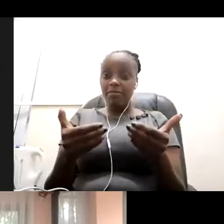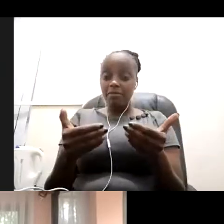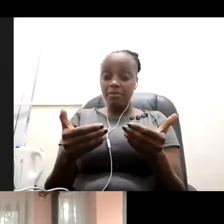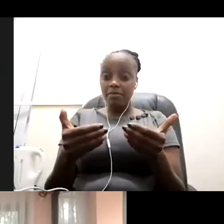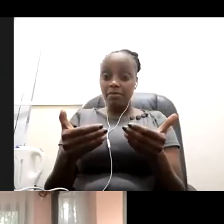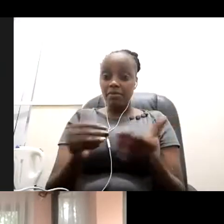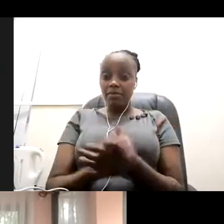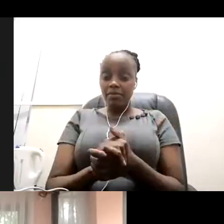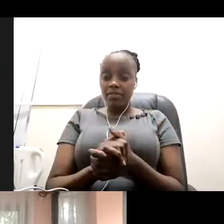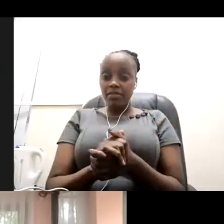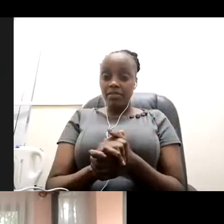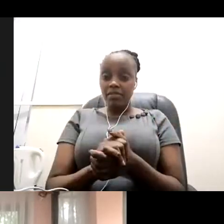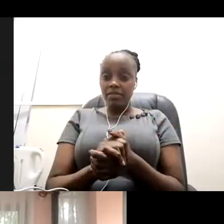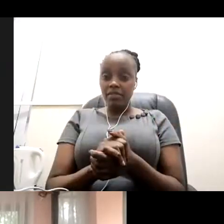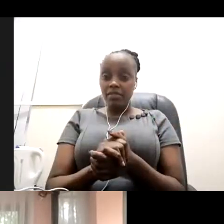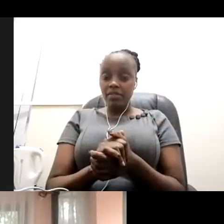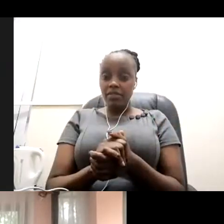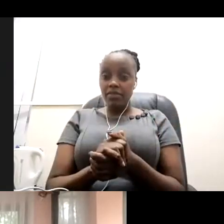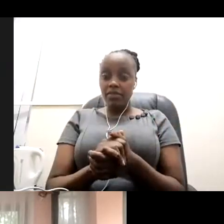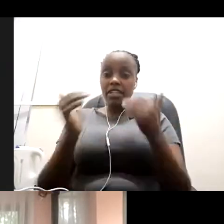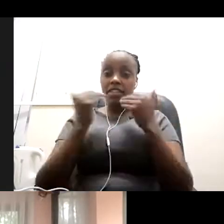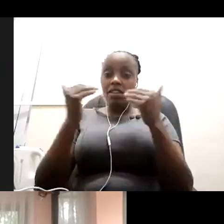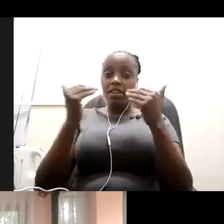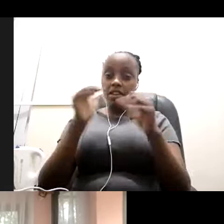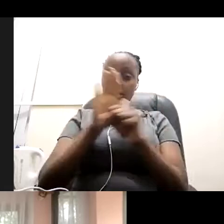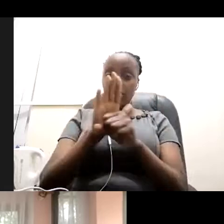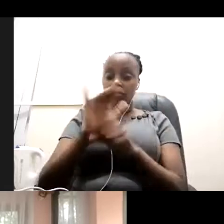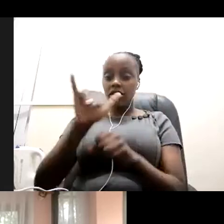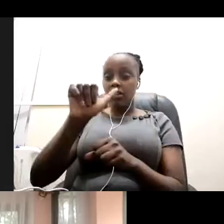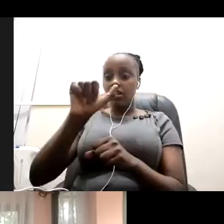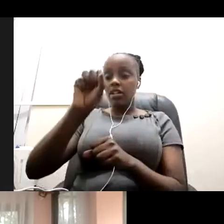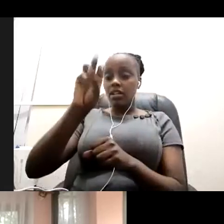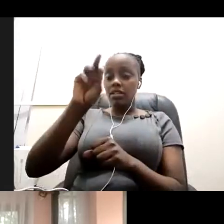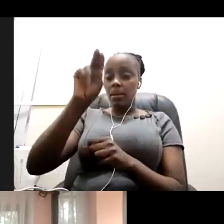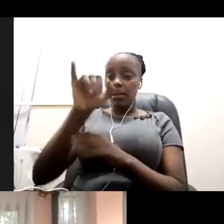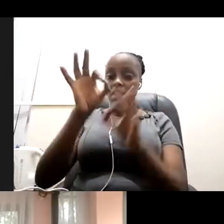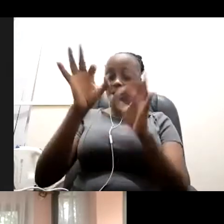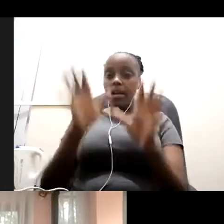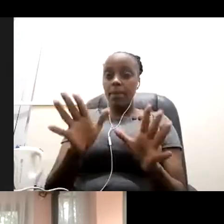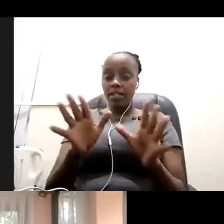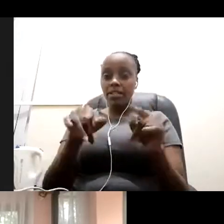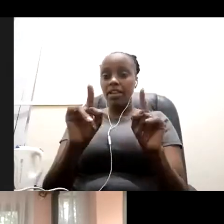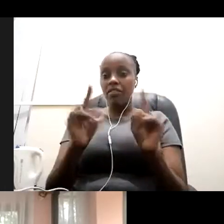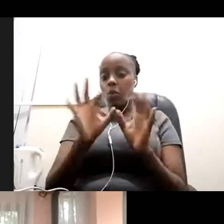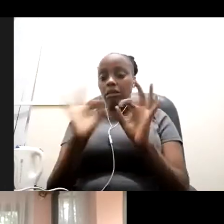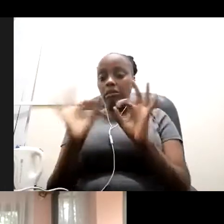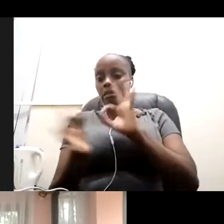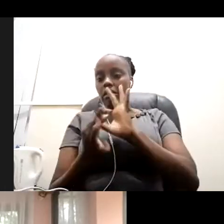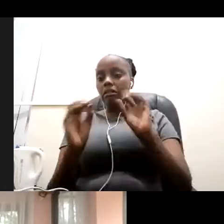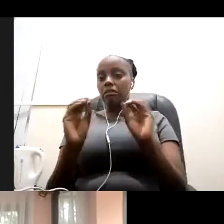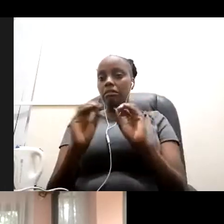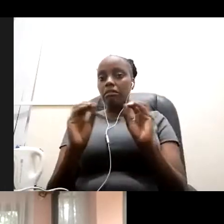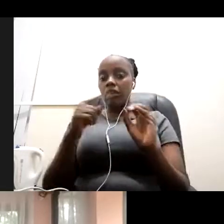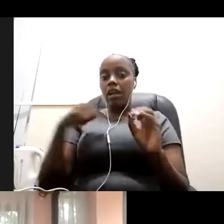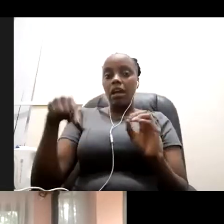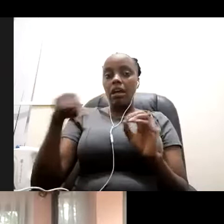Yes. Thank you very much, Yasmin. The interpreters were not translating. I saw your hands